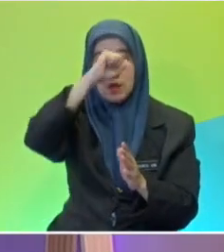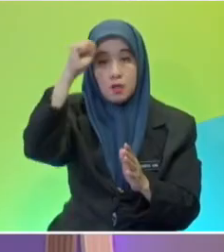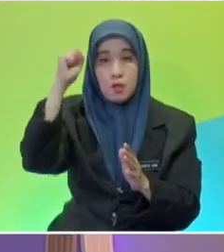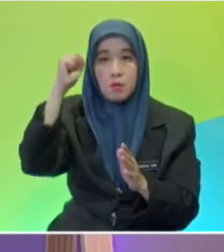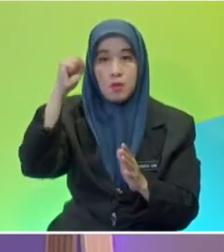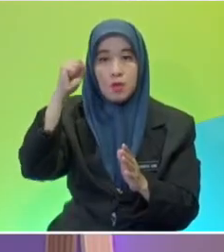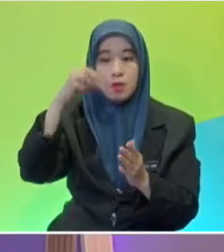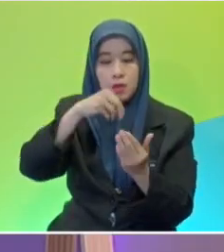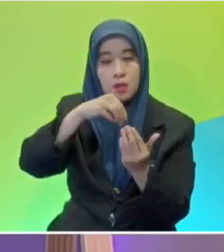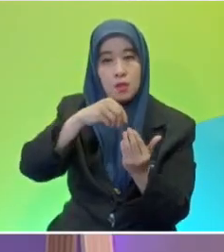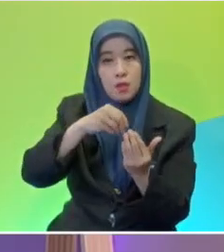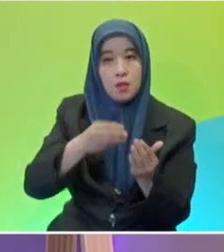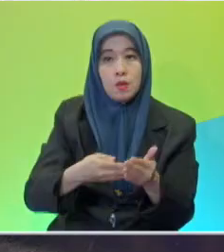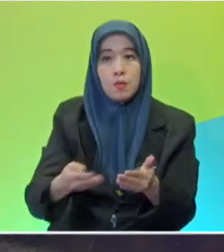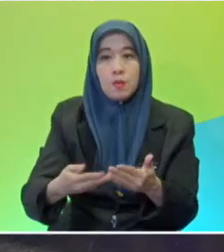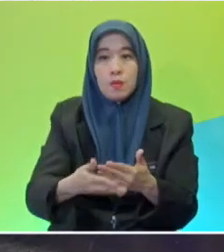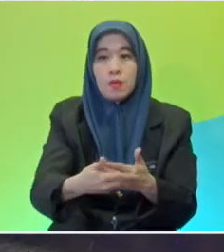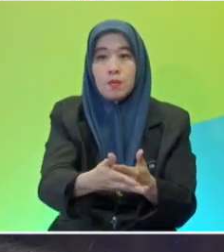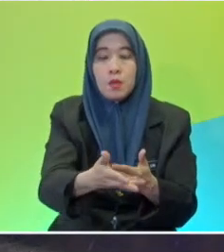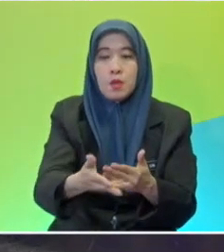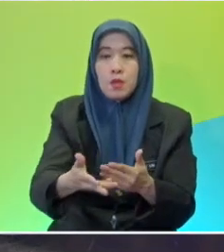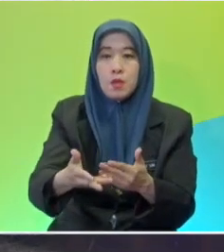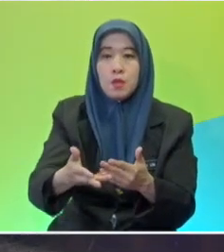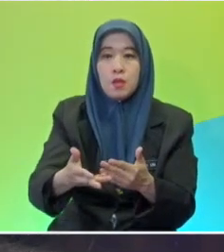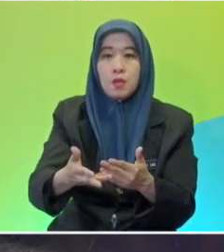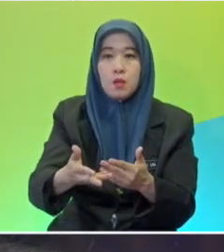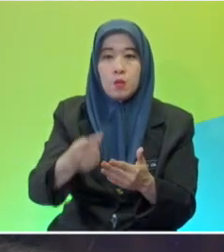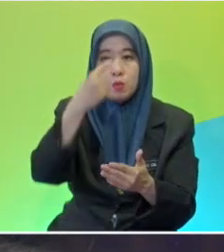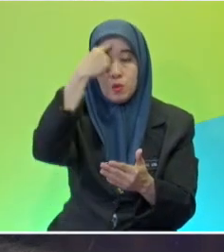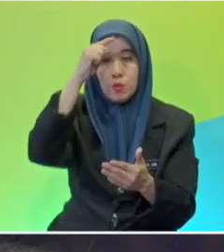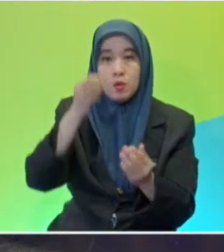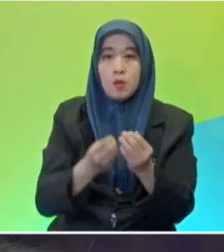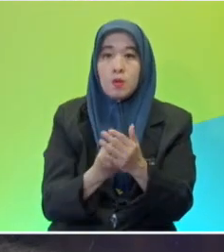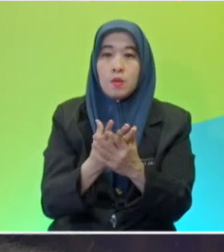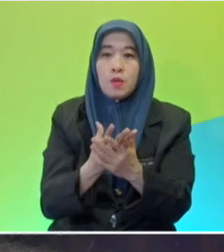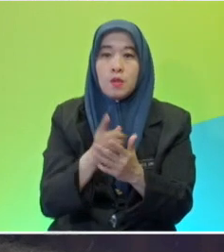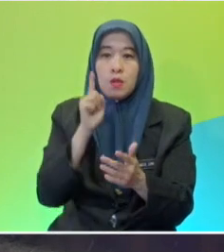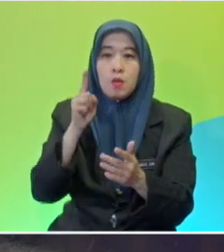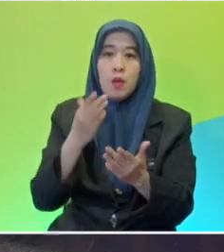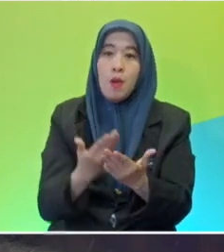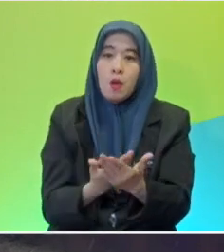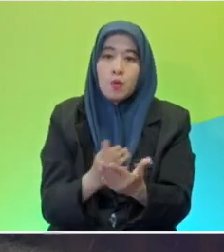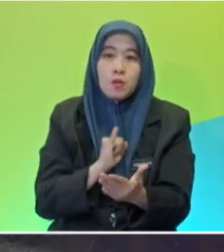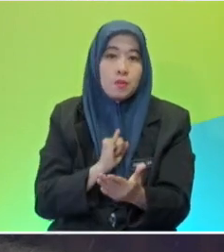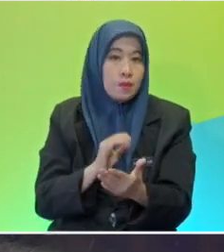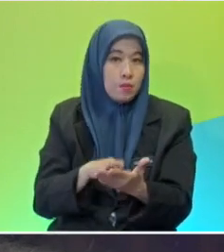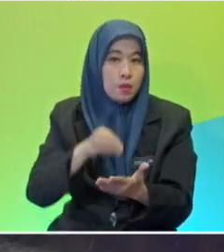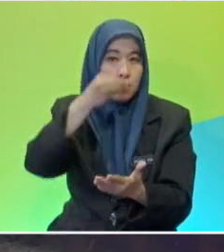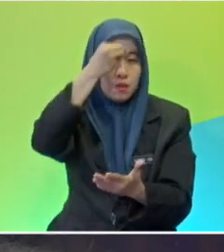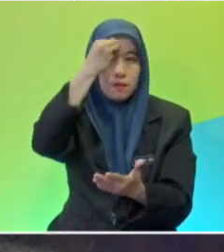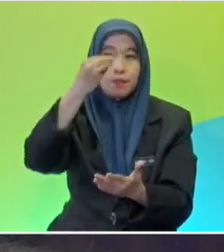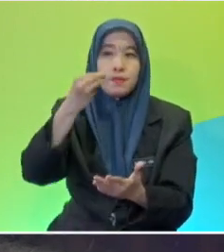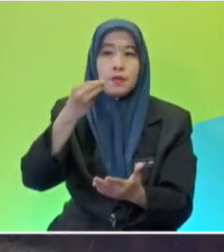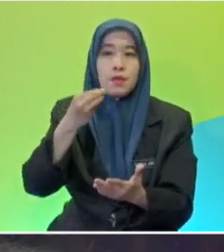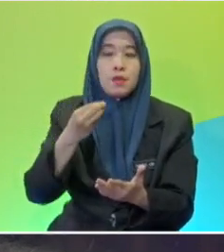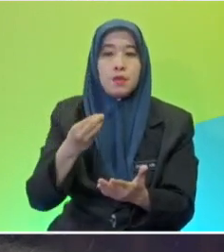nutrition for the seeds to grow, to germinate. Something new I learned today, and hopefully you have as well. But right now we're going